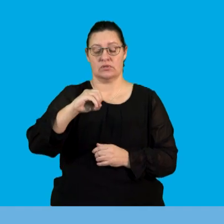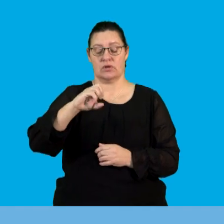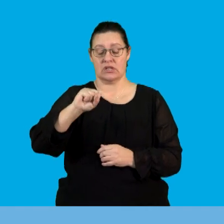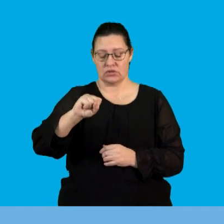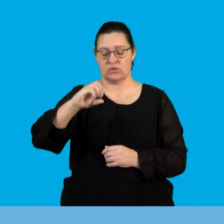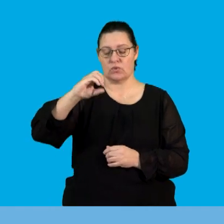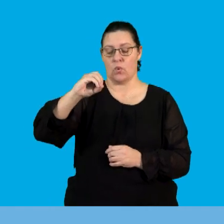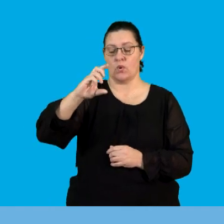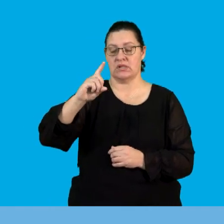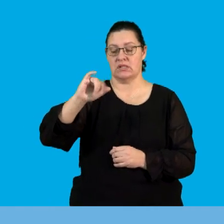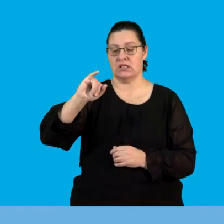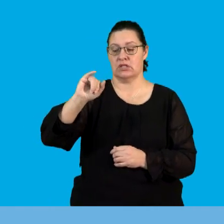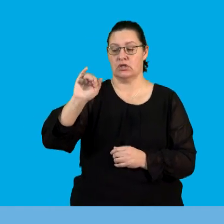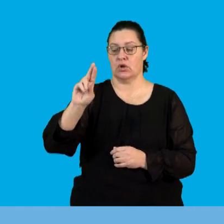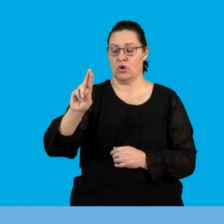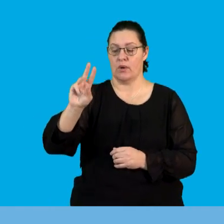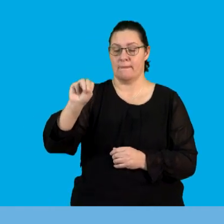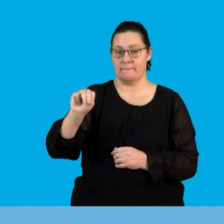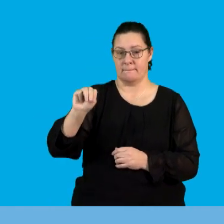plus sodium hydroxide